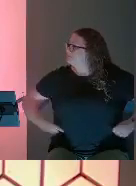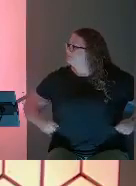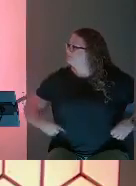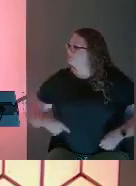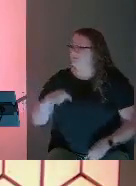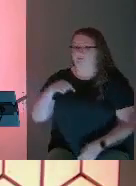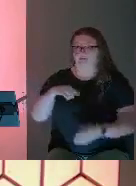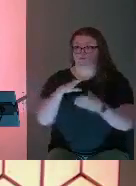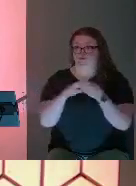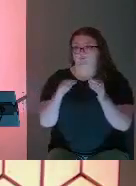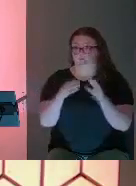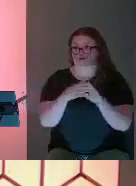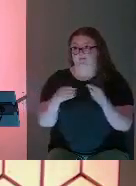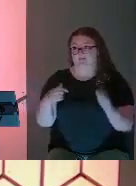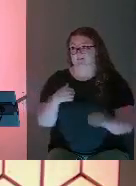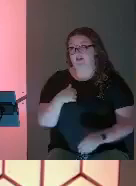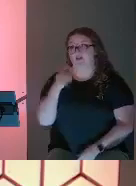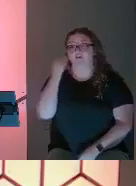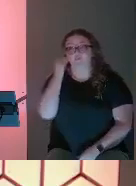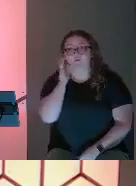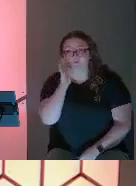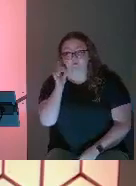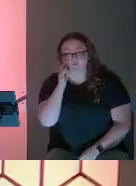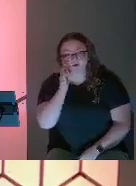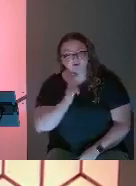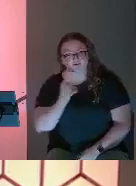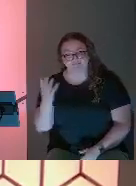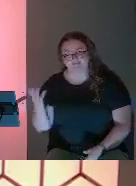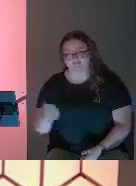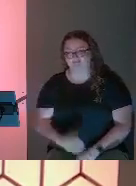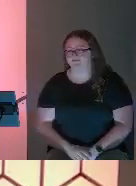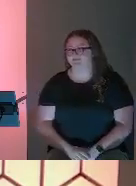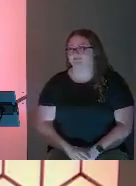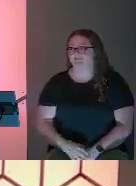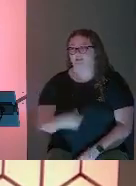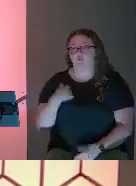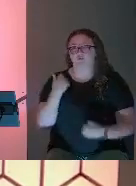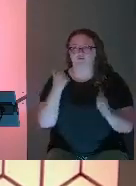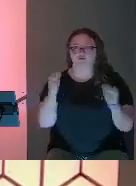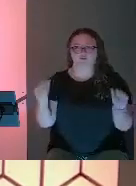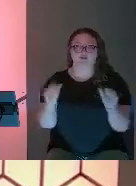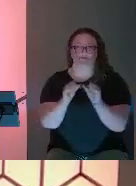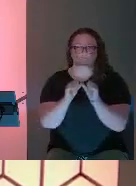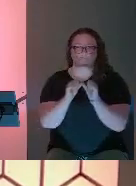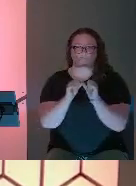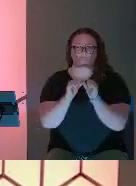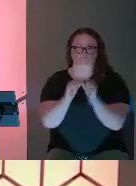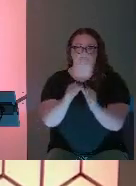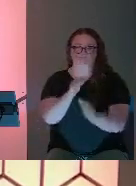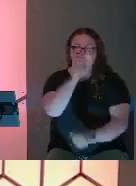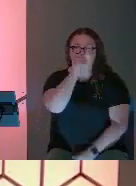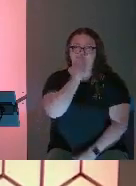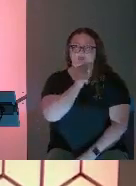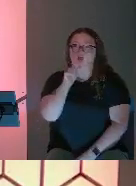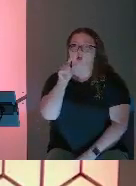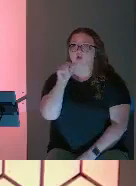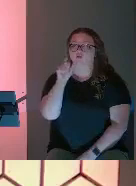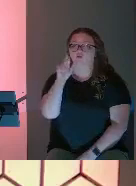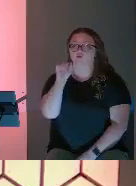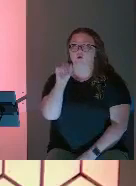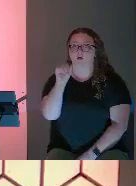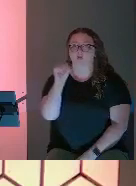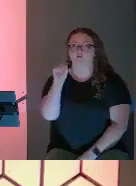This story is, and I knew I was going to cry. I'm going to try to get through it, though. Laura's story wrote this